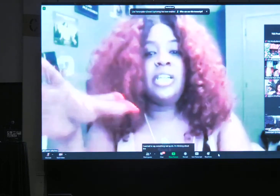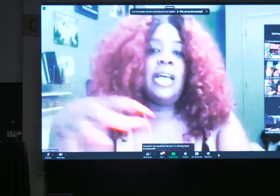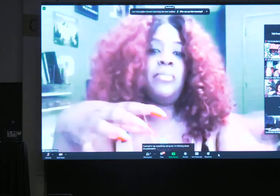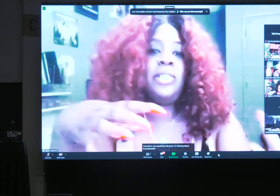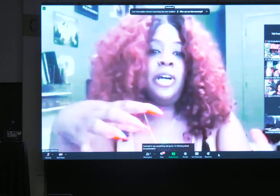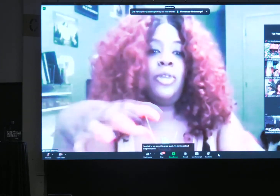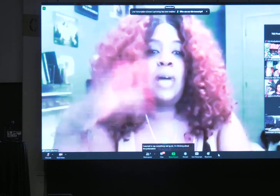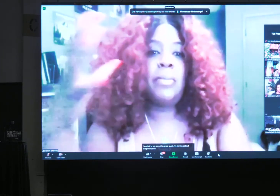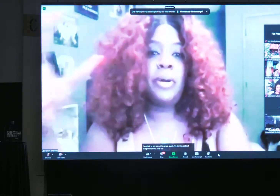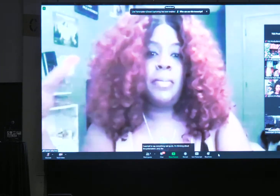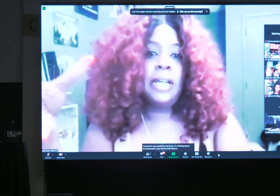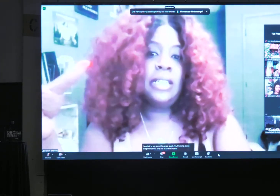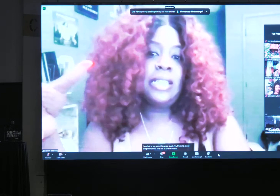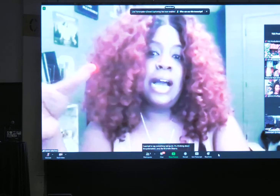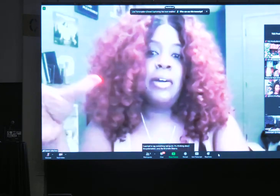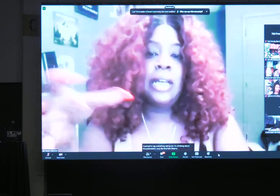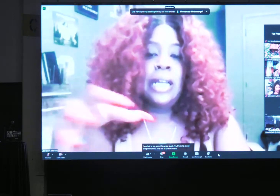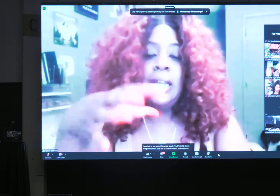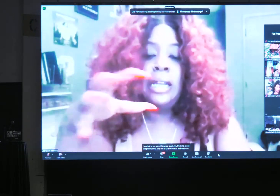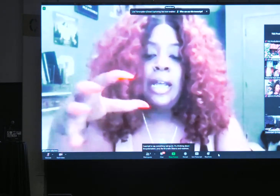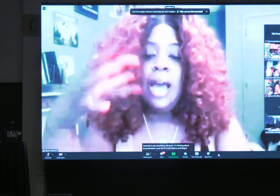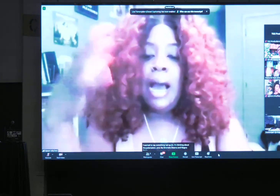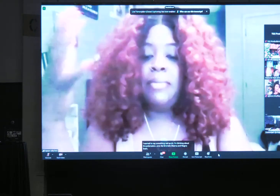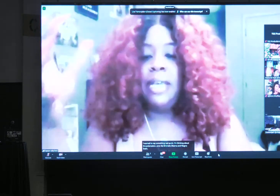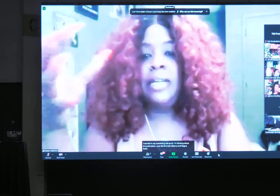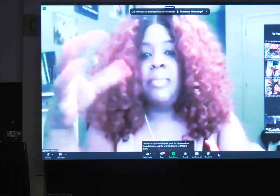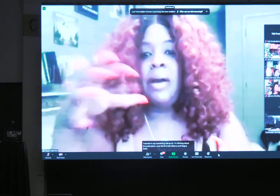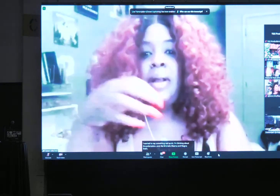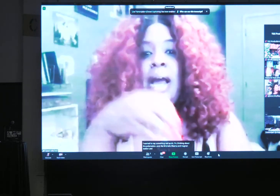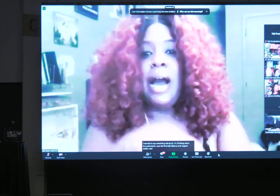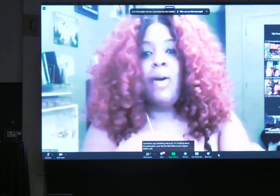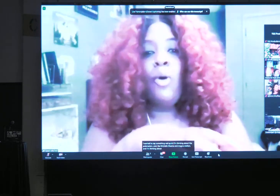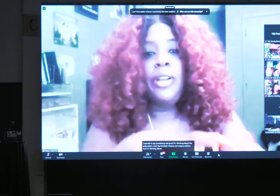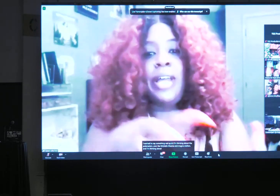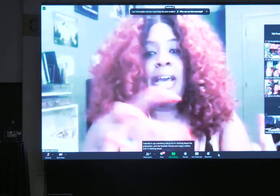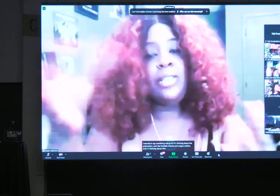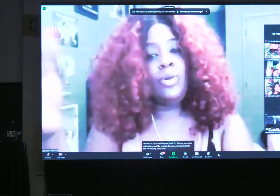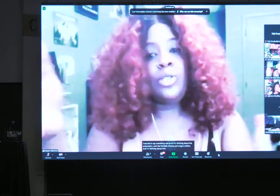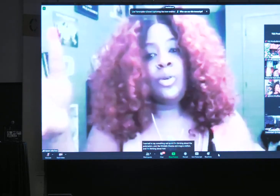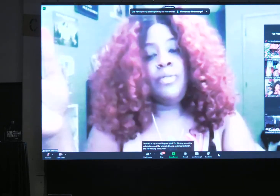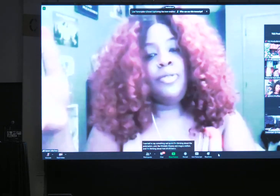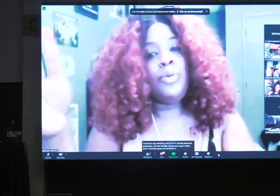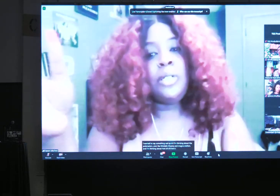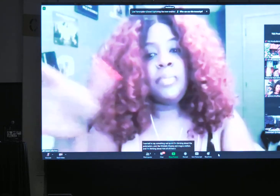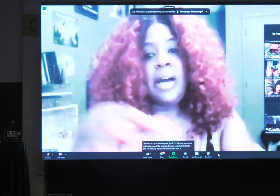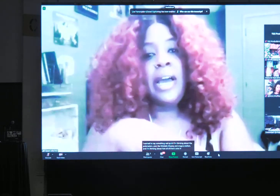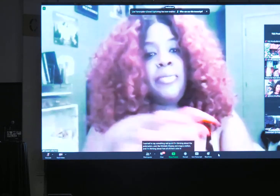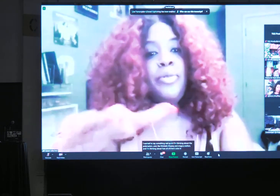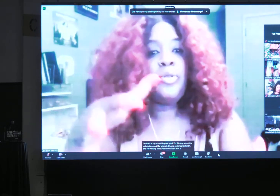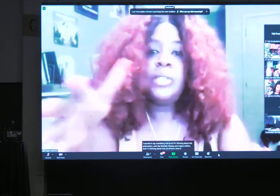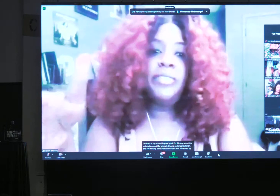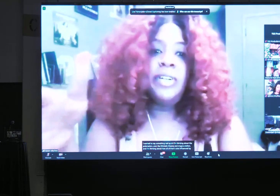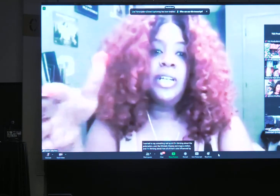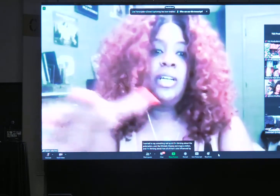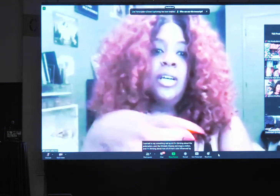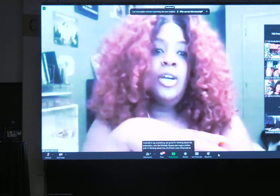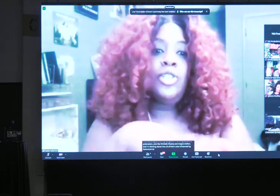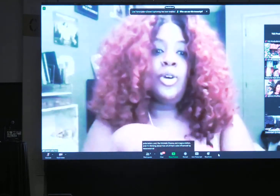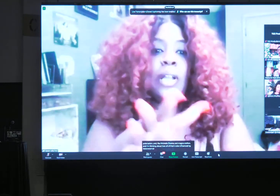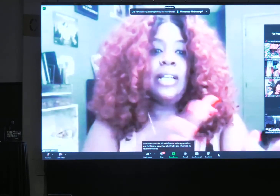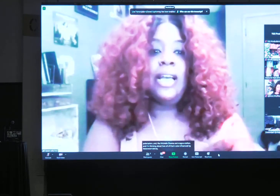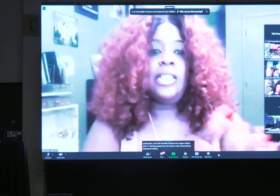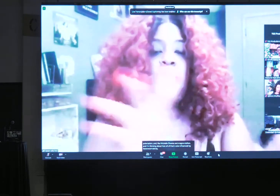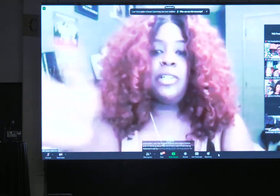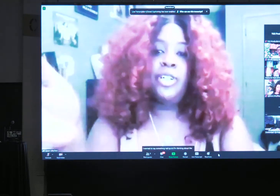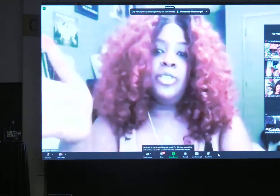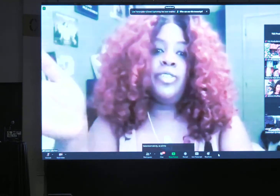polarization and like Michelle Obama and Megan Thee Stallion, and I'm thinking about how all of that is also influenced by heteronormativity. So